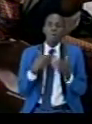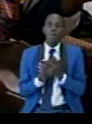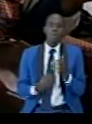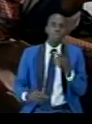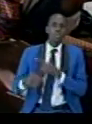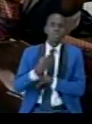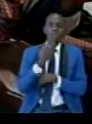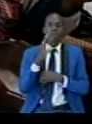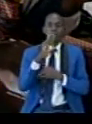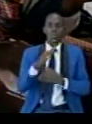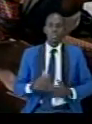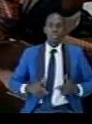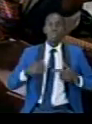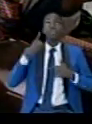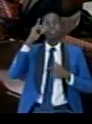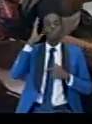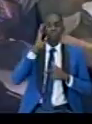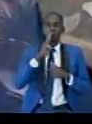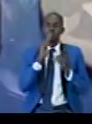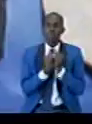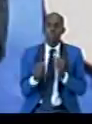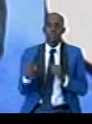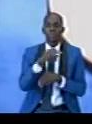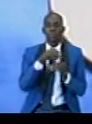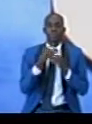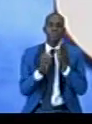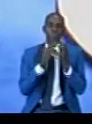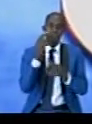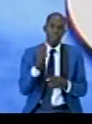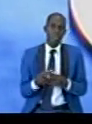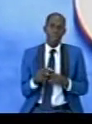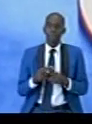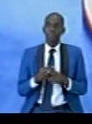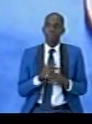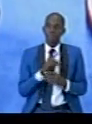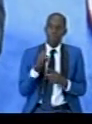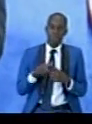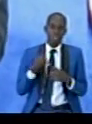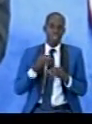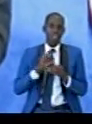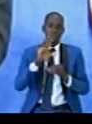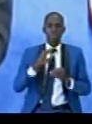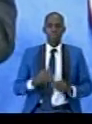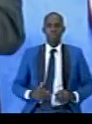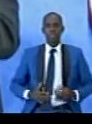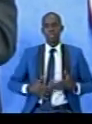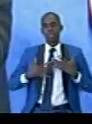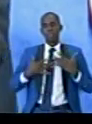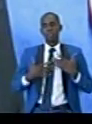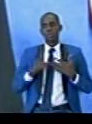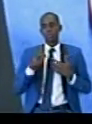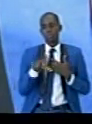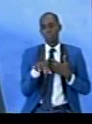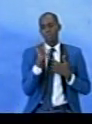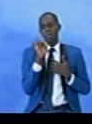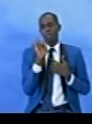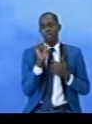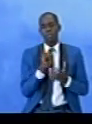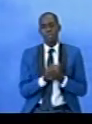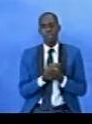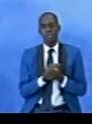be with you. Amen. When in your life you find that